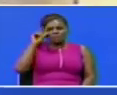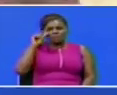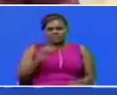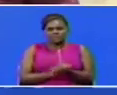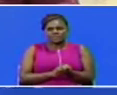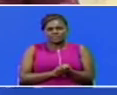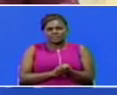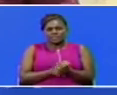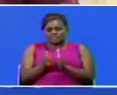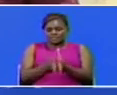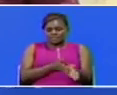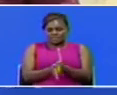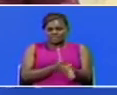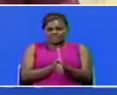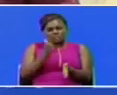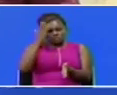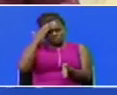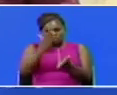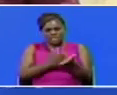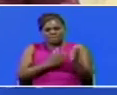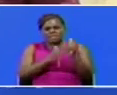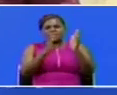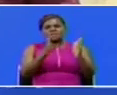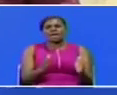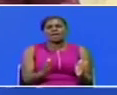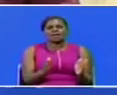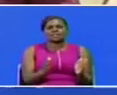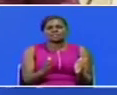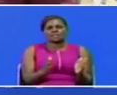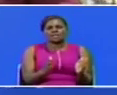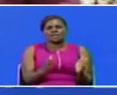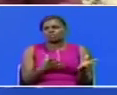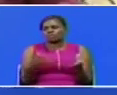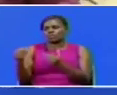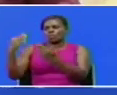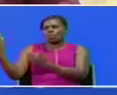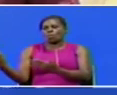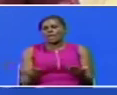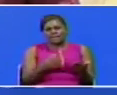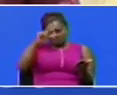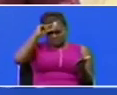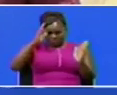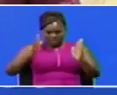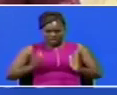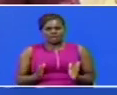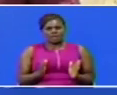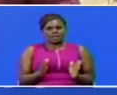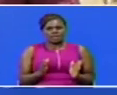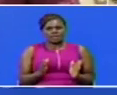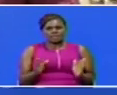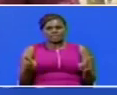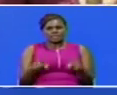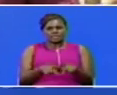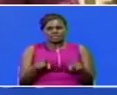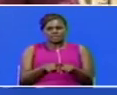it'll be interesting to note some of the leaders who went to welcome the governor, who is in attendance of